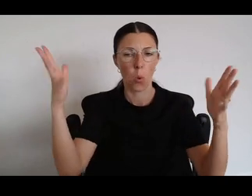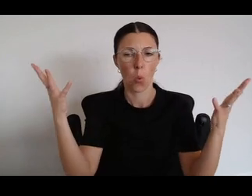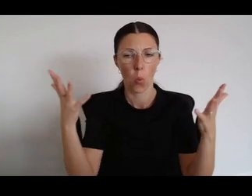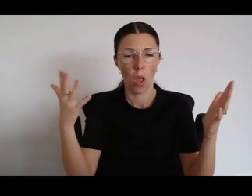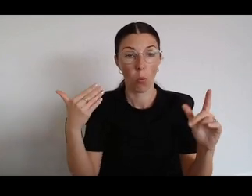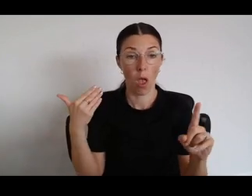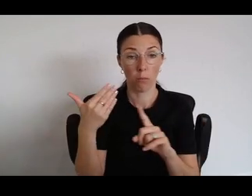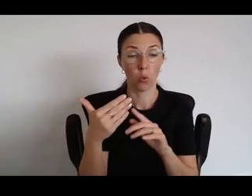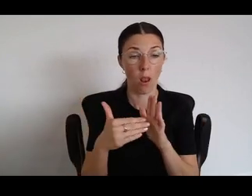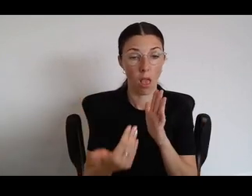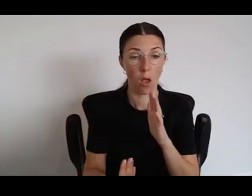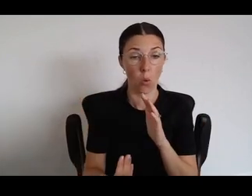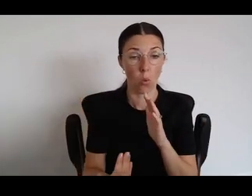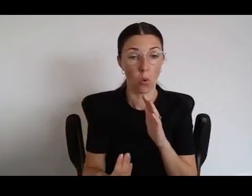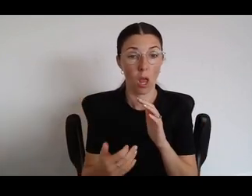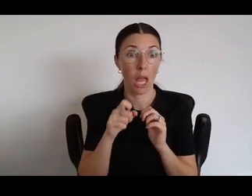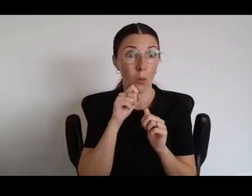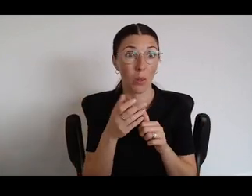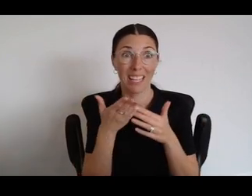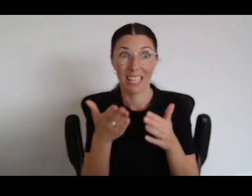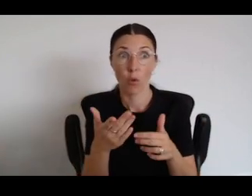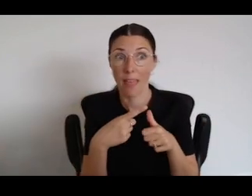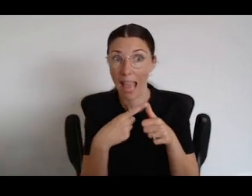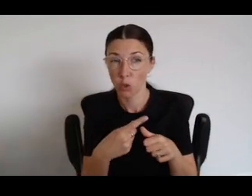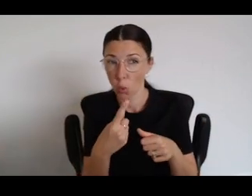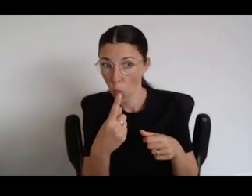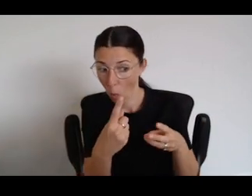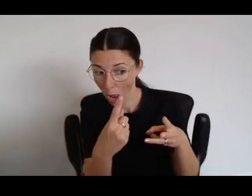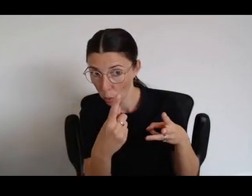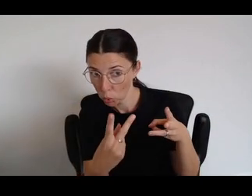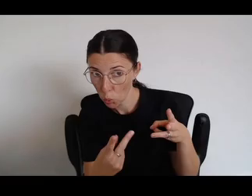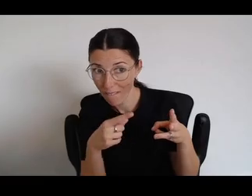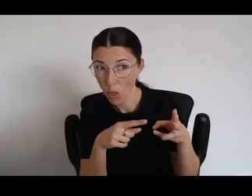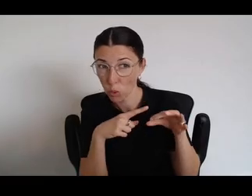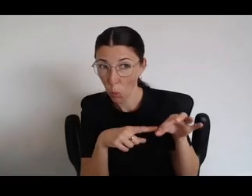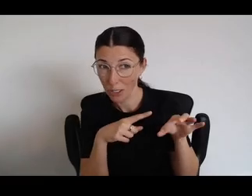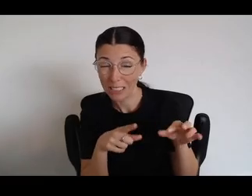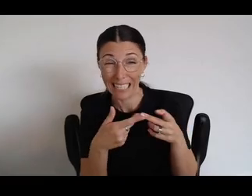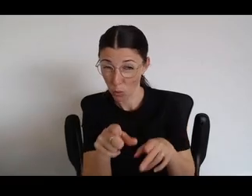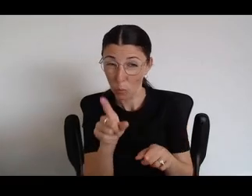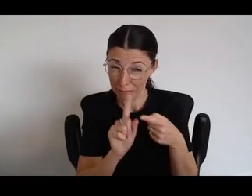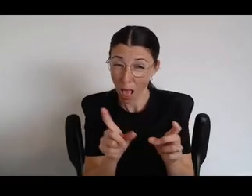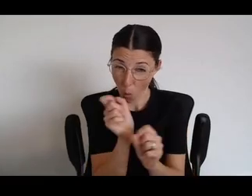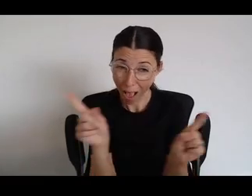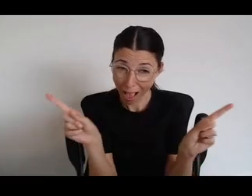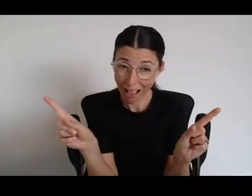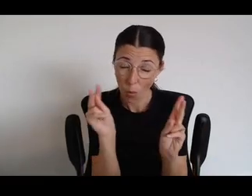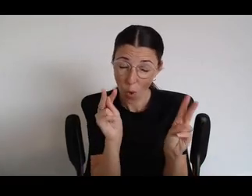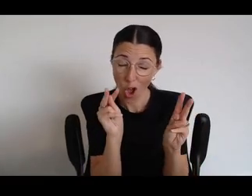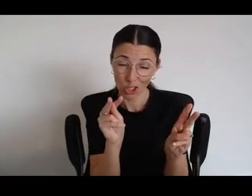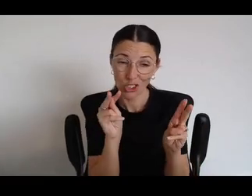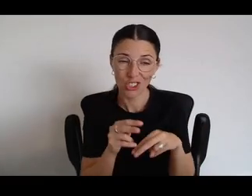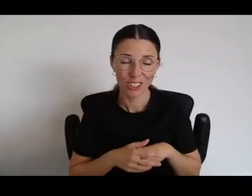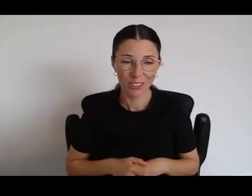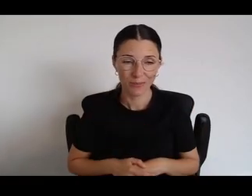now. You're going to get the answer to one or two of the questions, the quiz questions, if you stay awake and pay a little bit attention to this. So